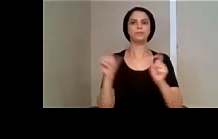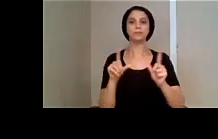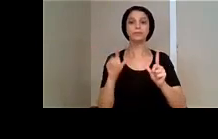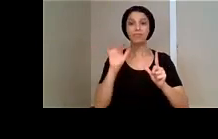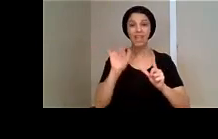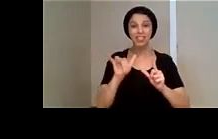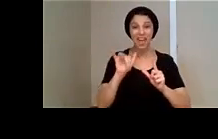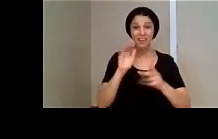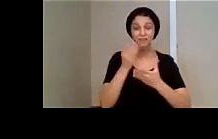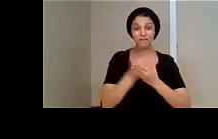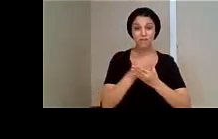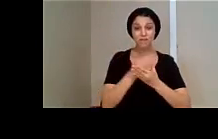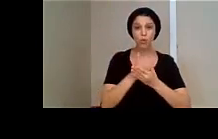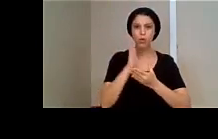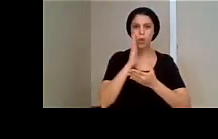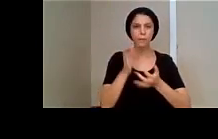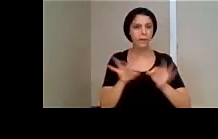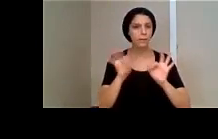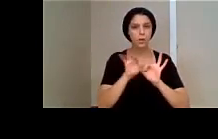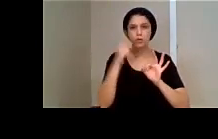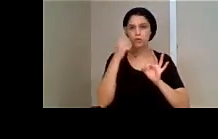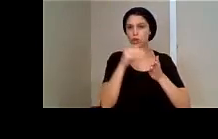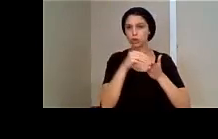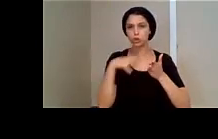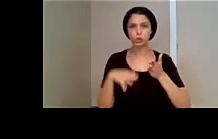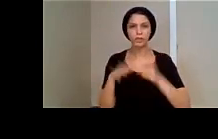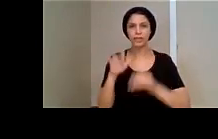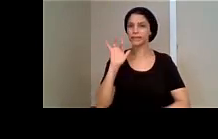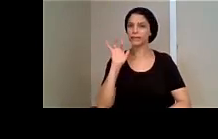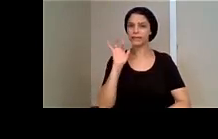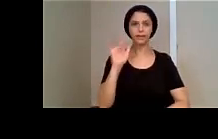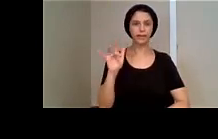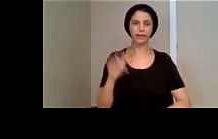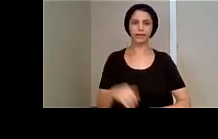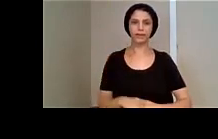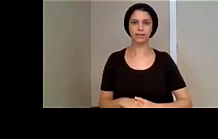going to become really important for kids. So they click on this my